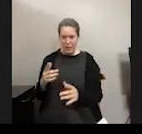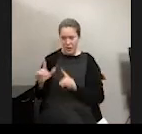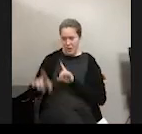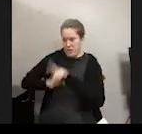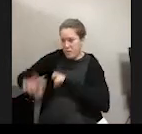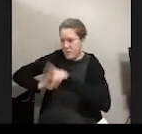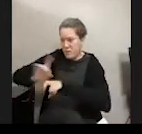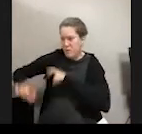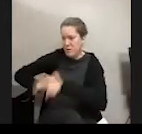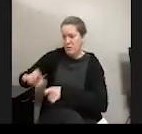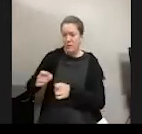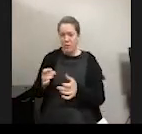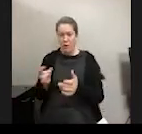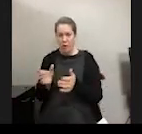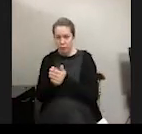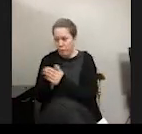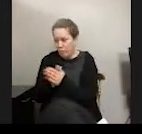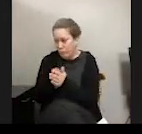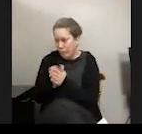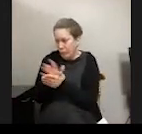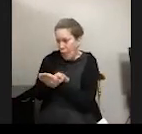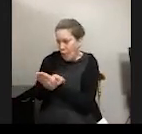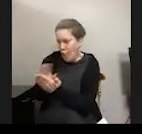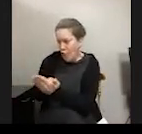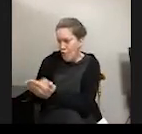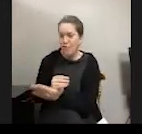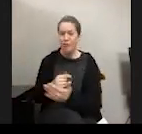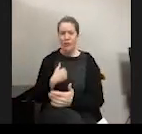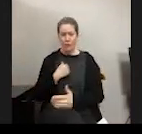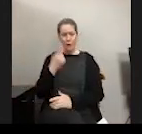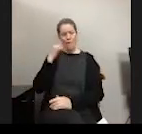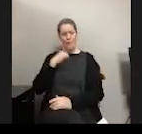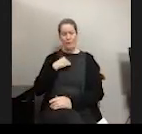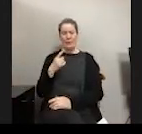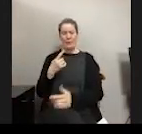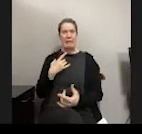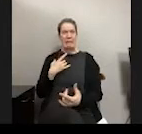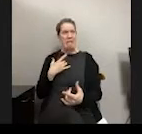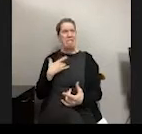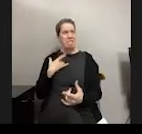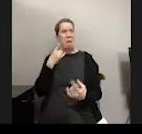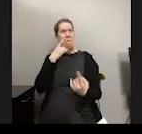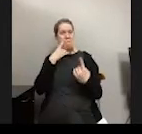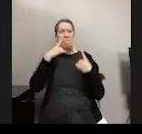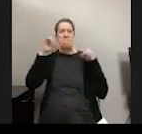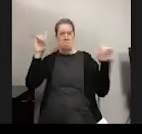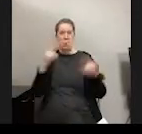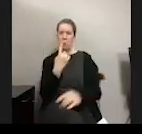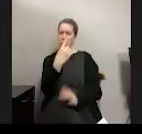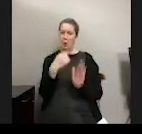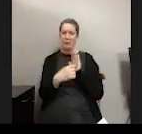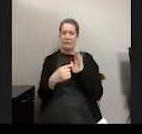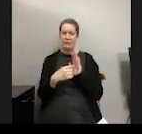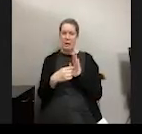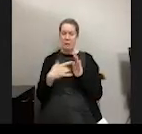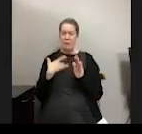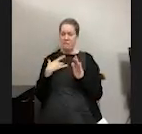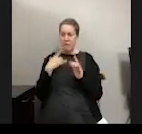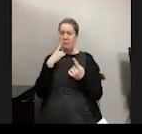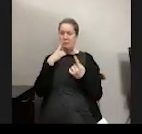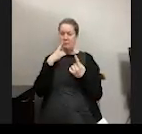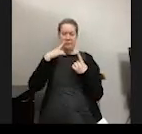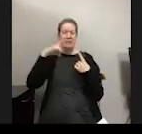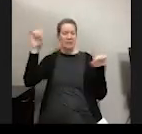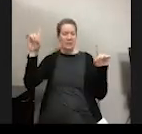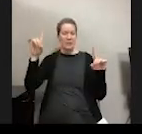absolute complete success. So that's just one example that really I was able to create complete magic for